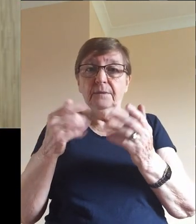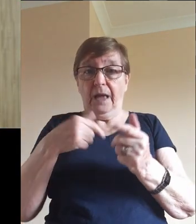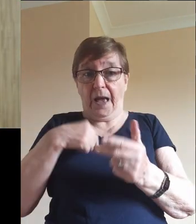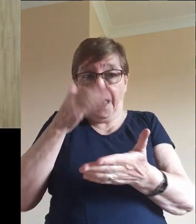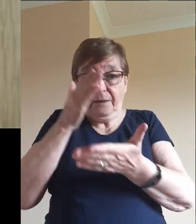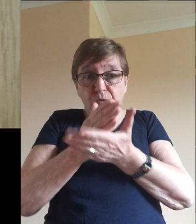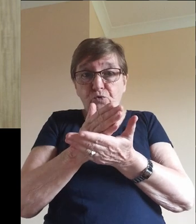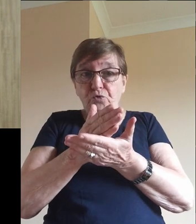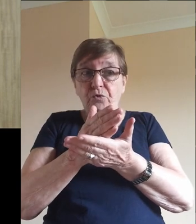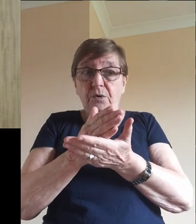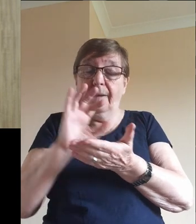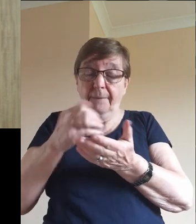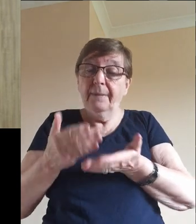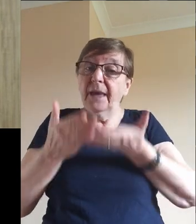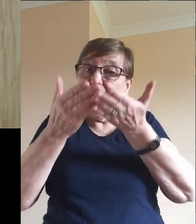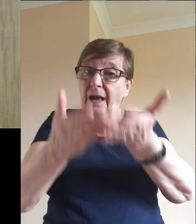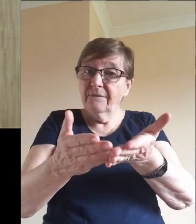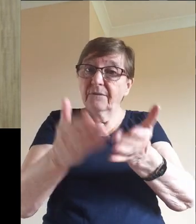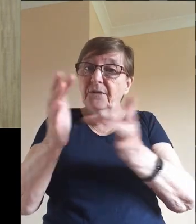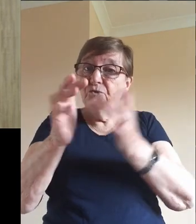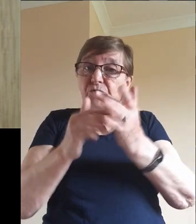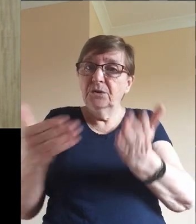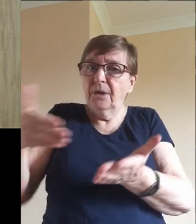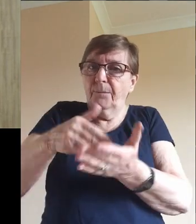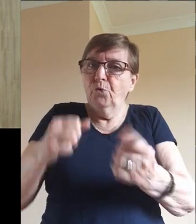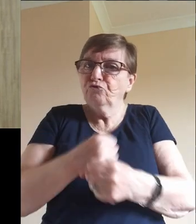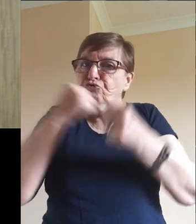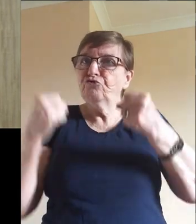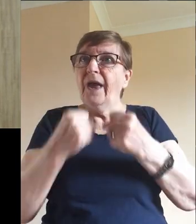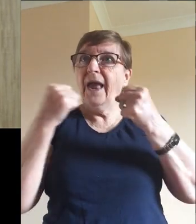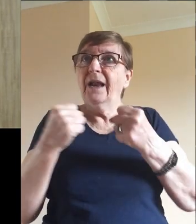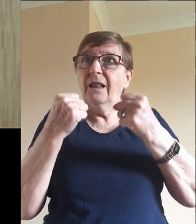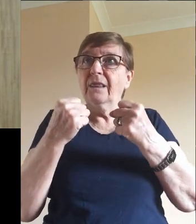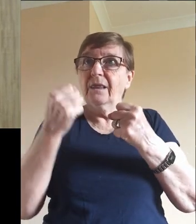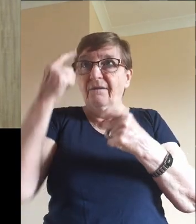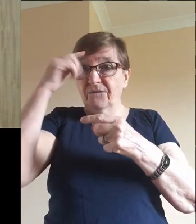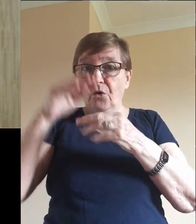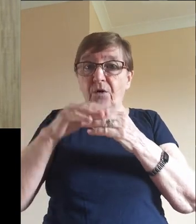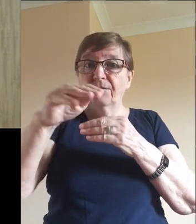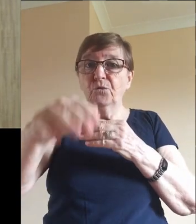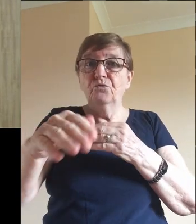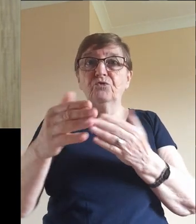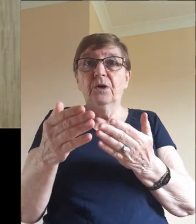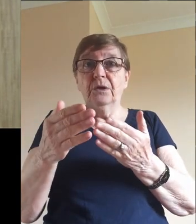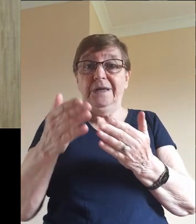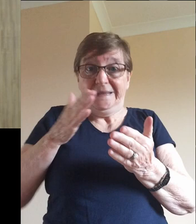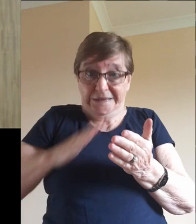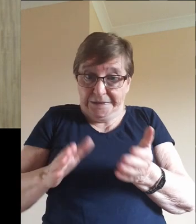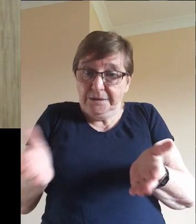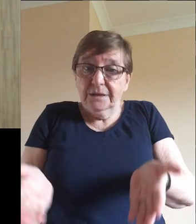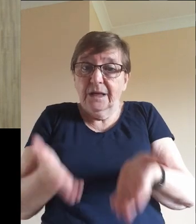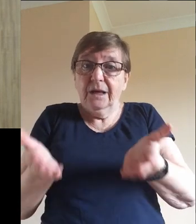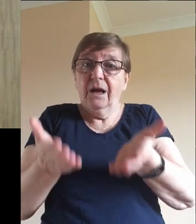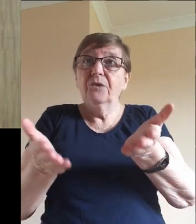I'm sure it gave Jesus strength for what lay ahead. He probably needed that kind of encouragement